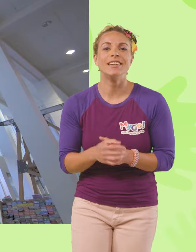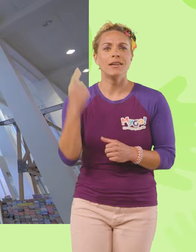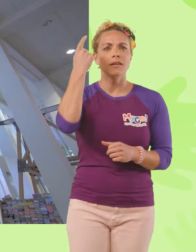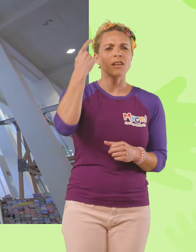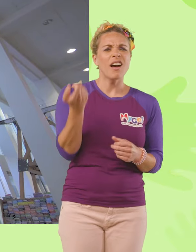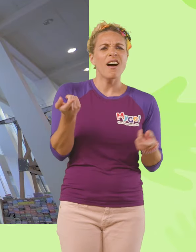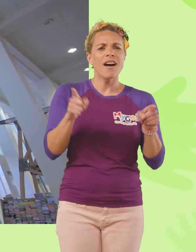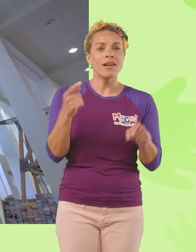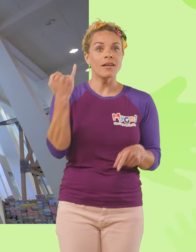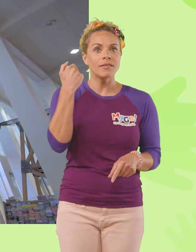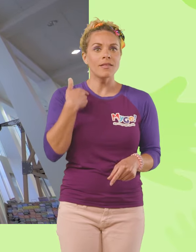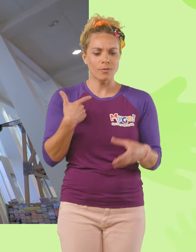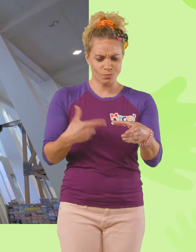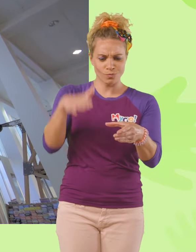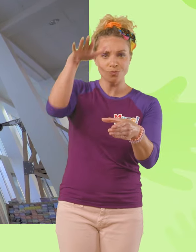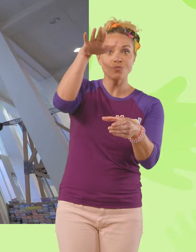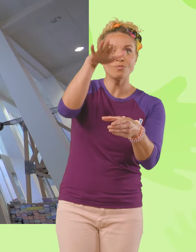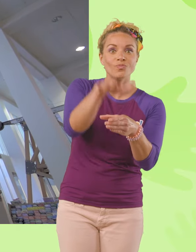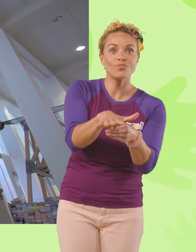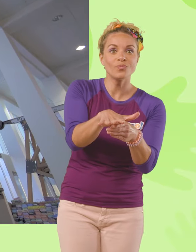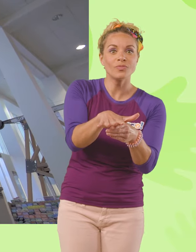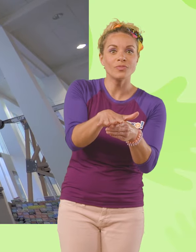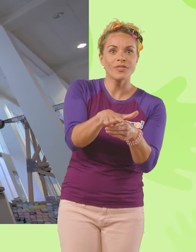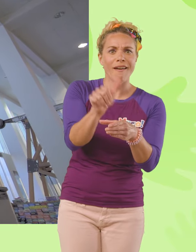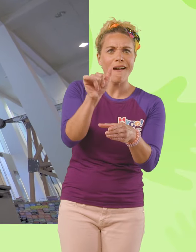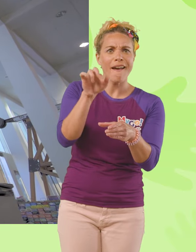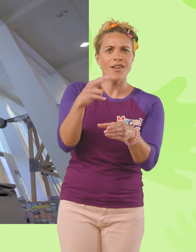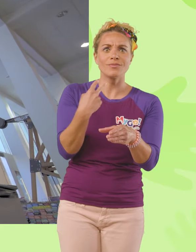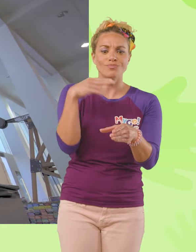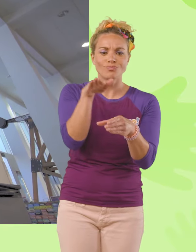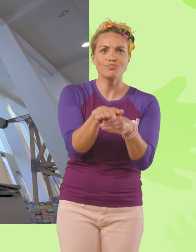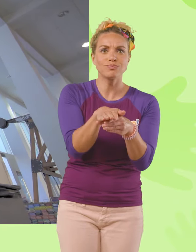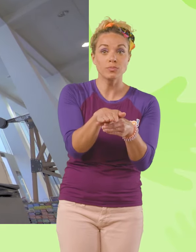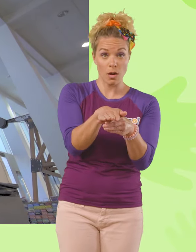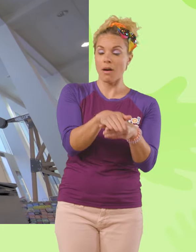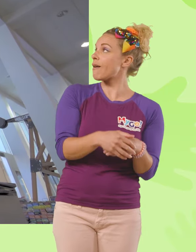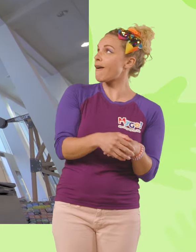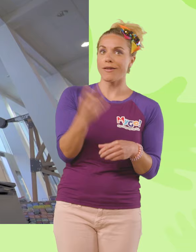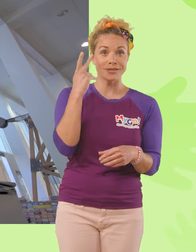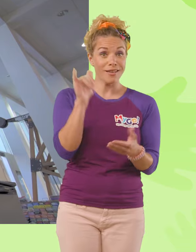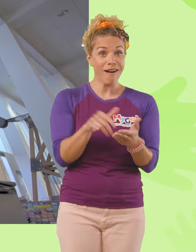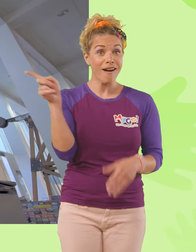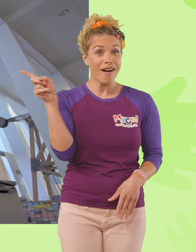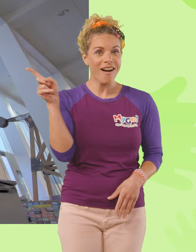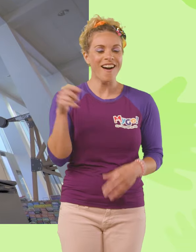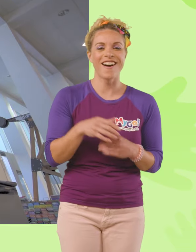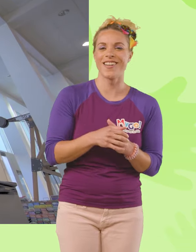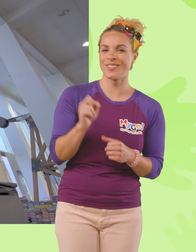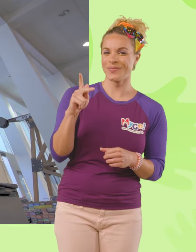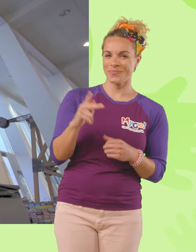I wonder what happens when I plug this hole that's shooting up all the air. Whoa, did you see that? All